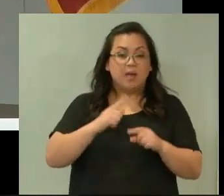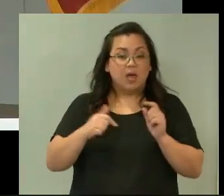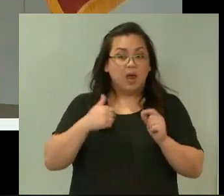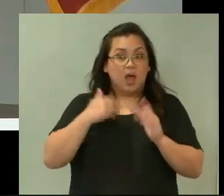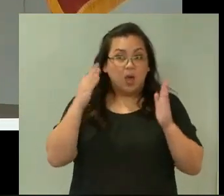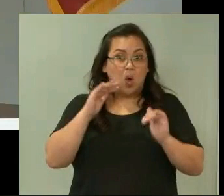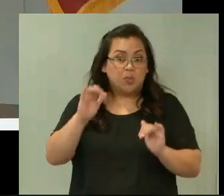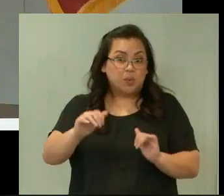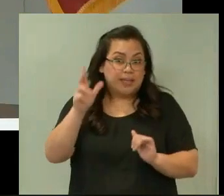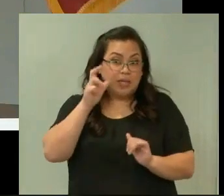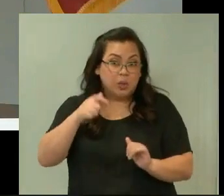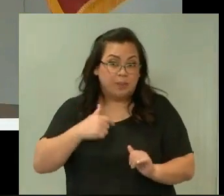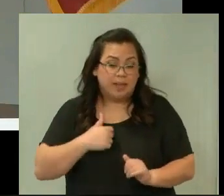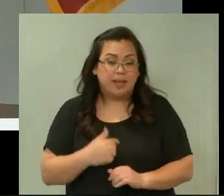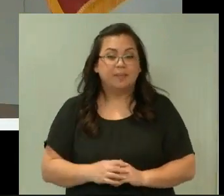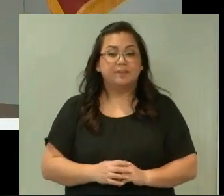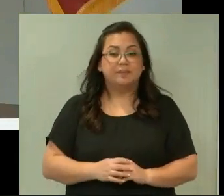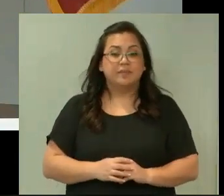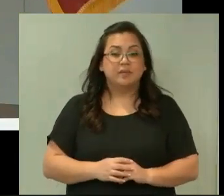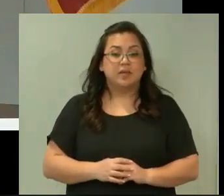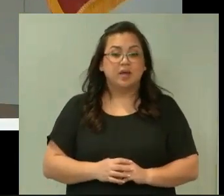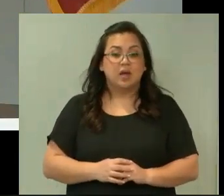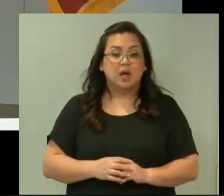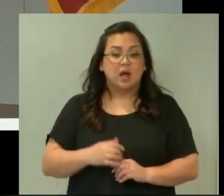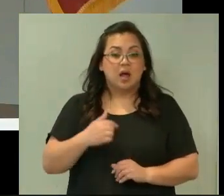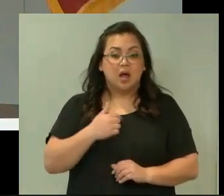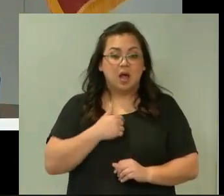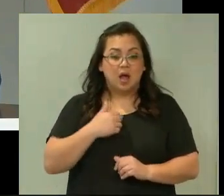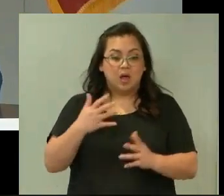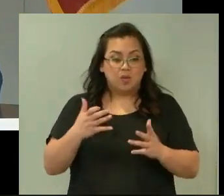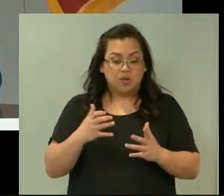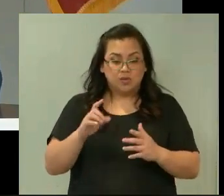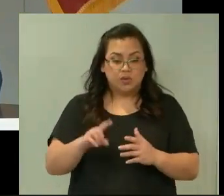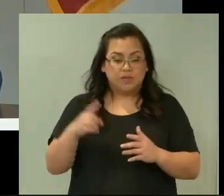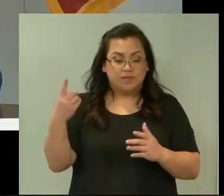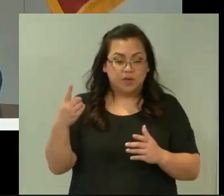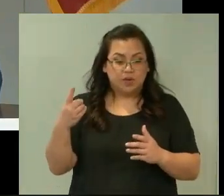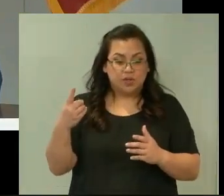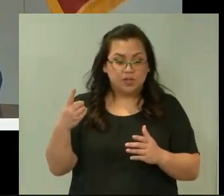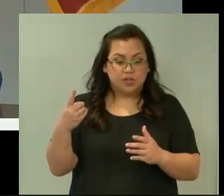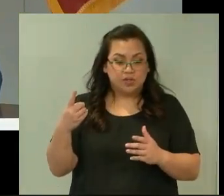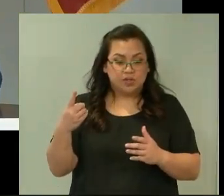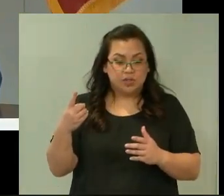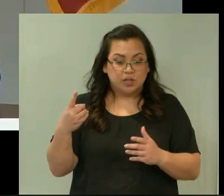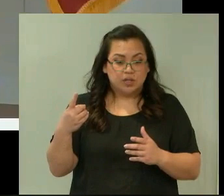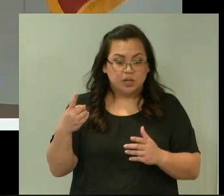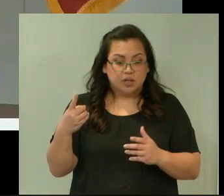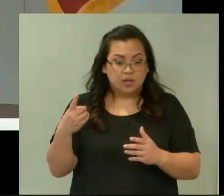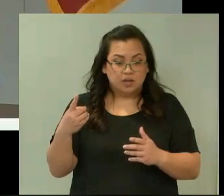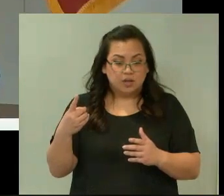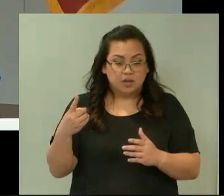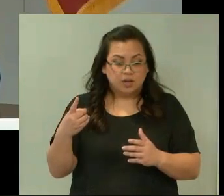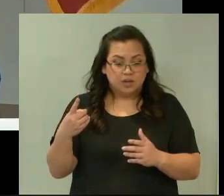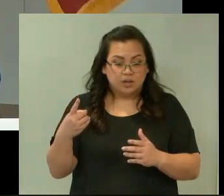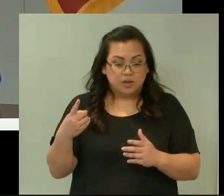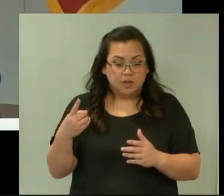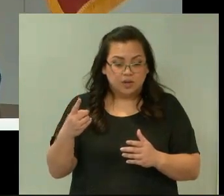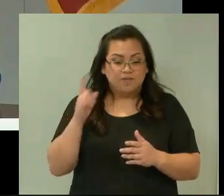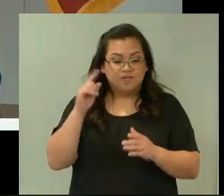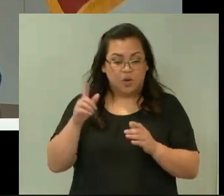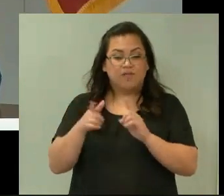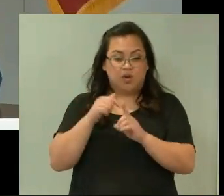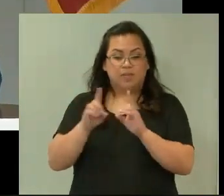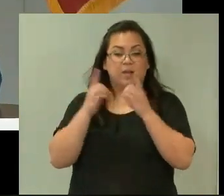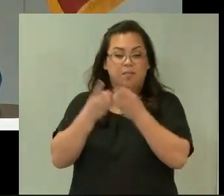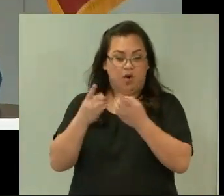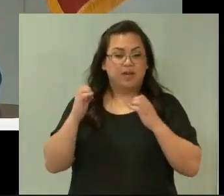well. I want to really express my gratitude to the California Department of